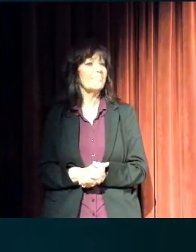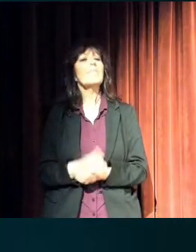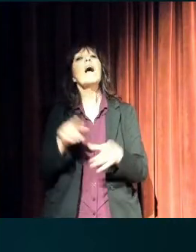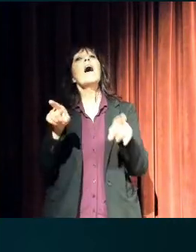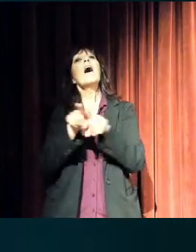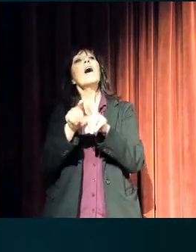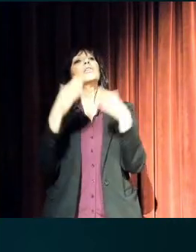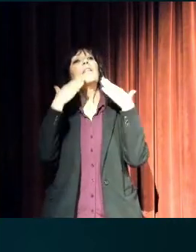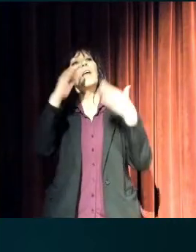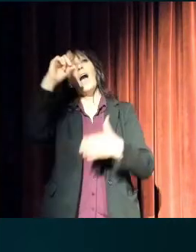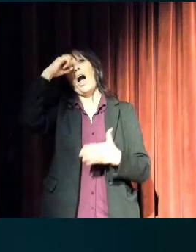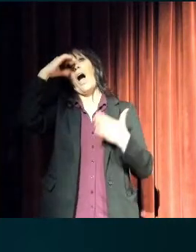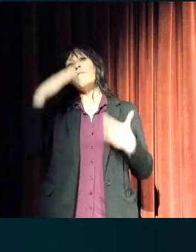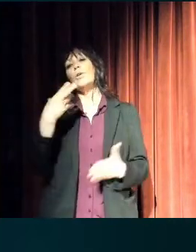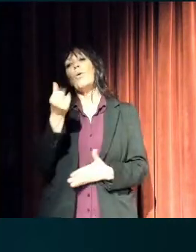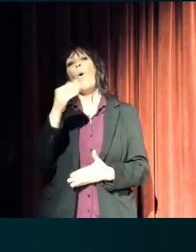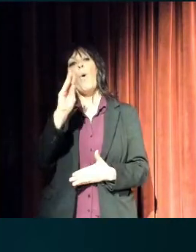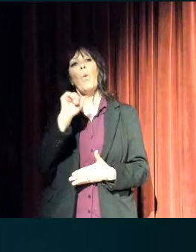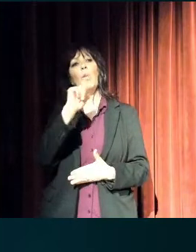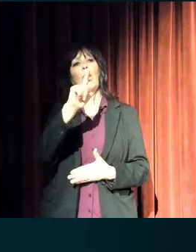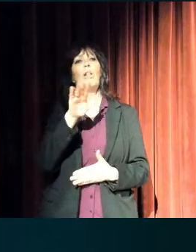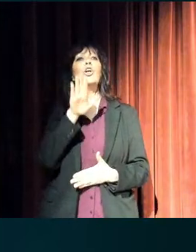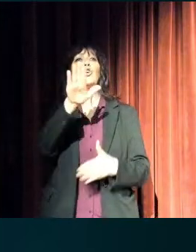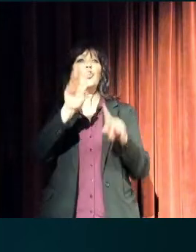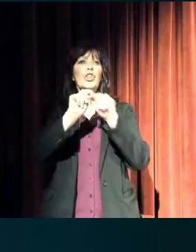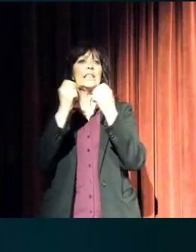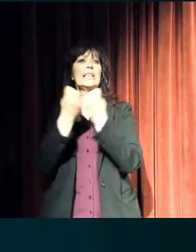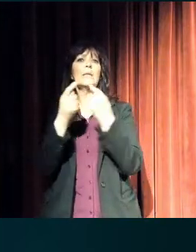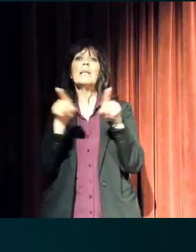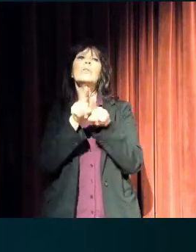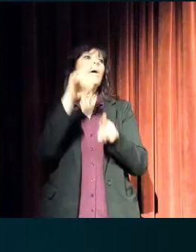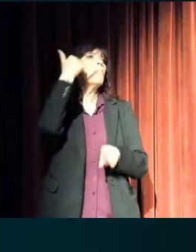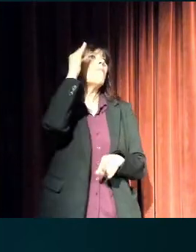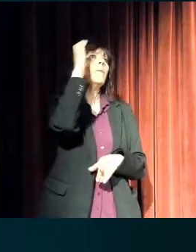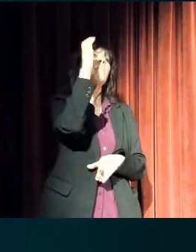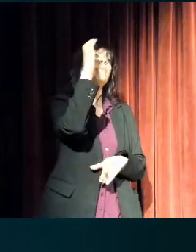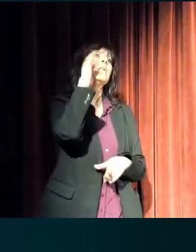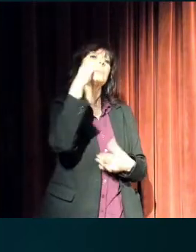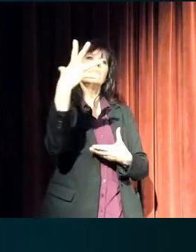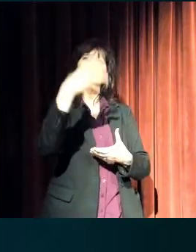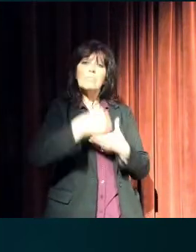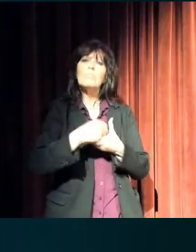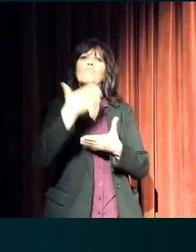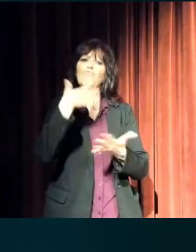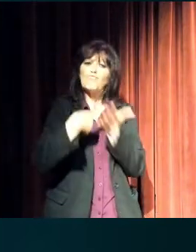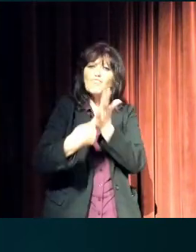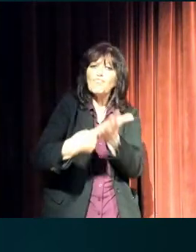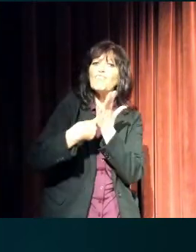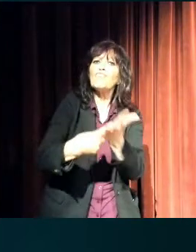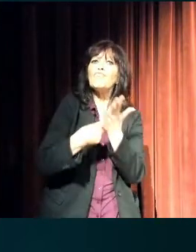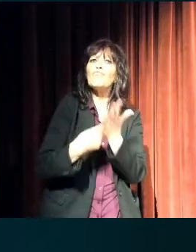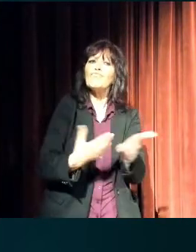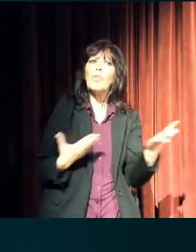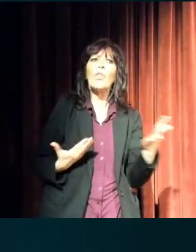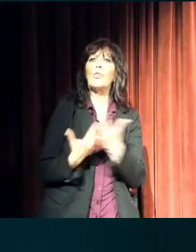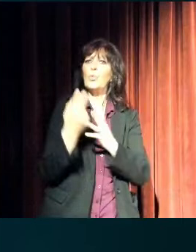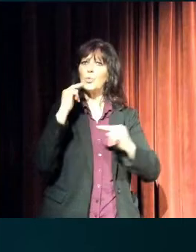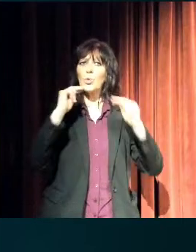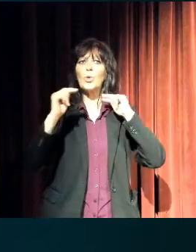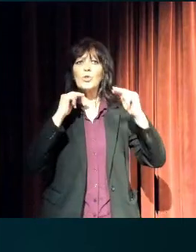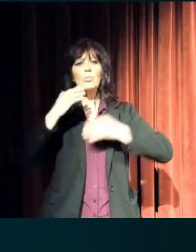I also thank Governor Kathy Hochul and her team, as well as the Bills, for engaging in constructive dialogue throughout the negotiating